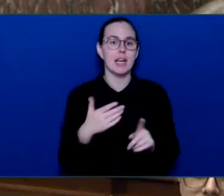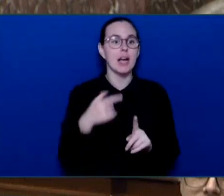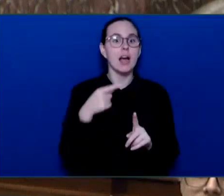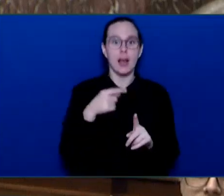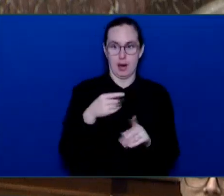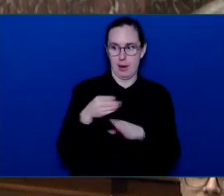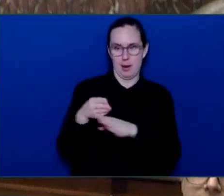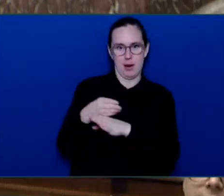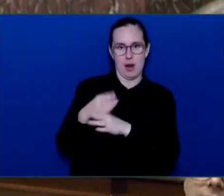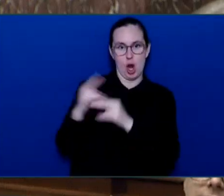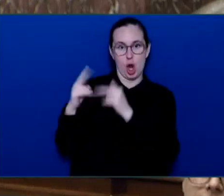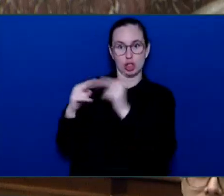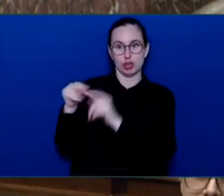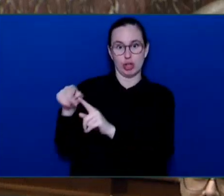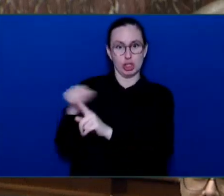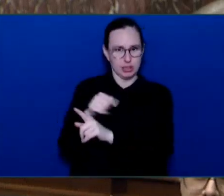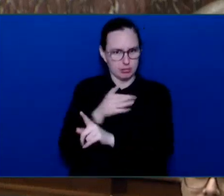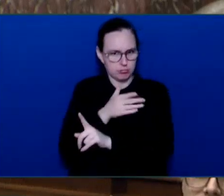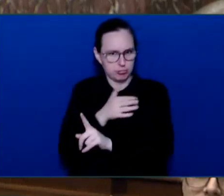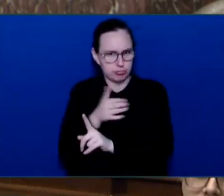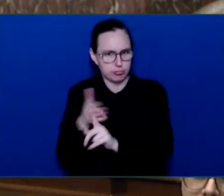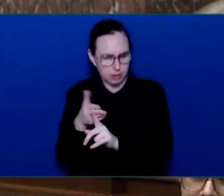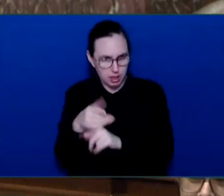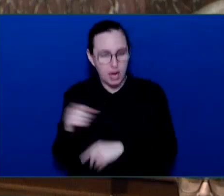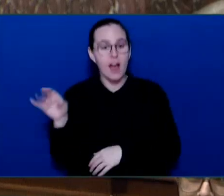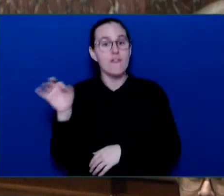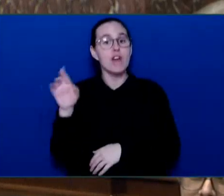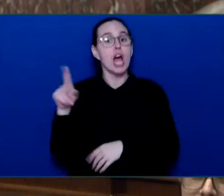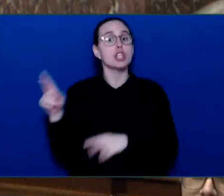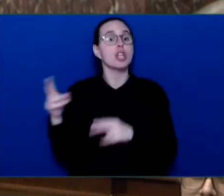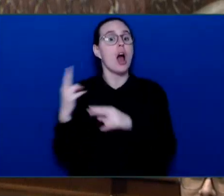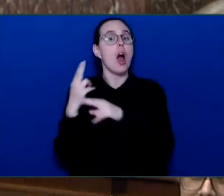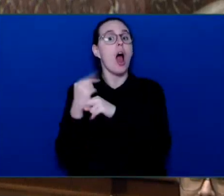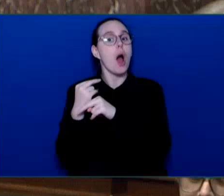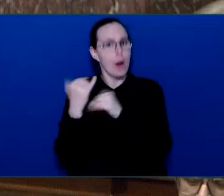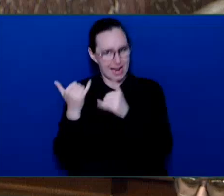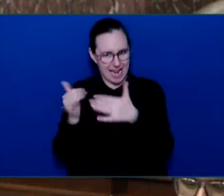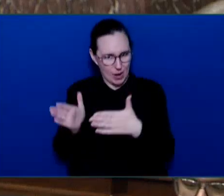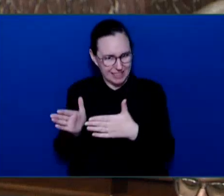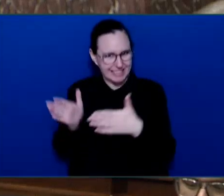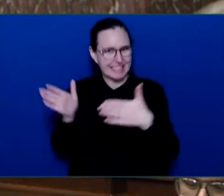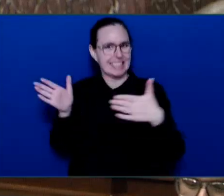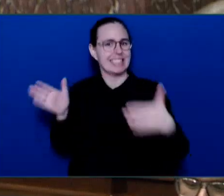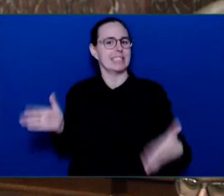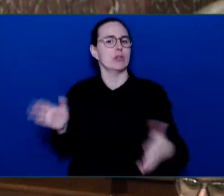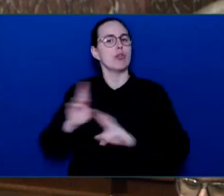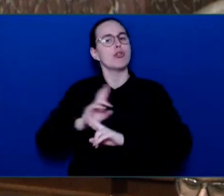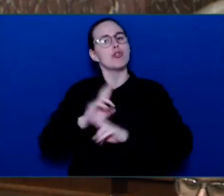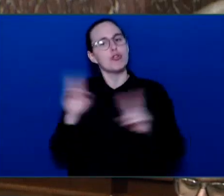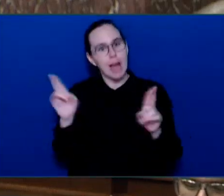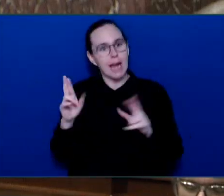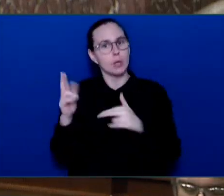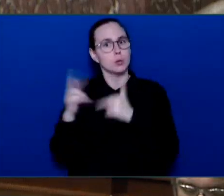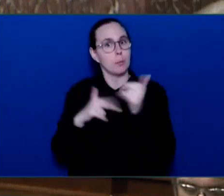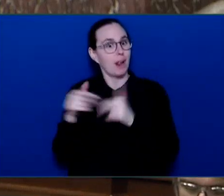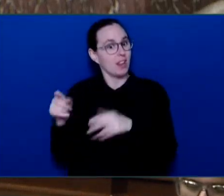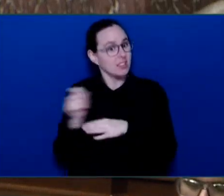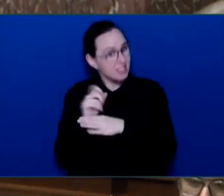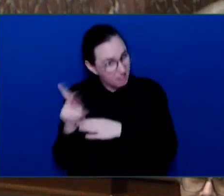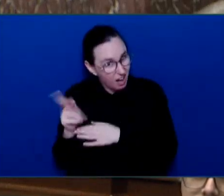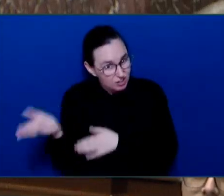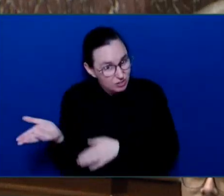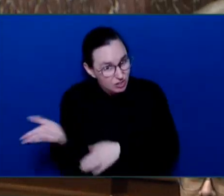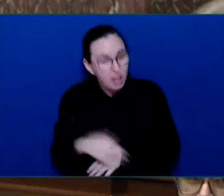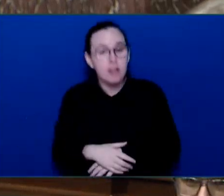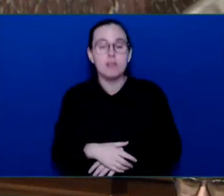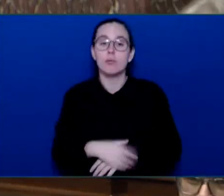the guide rails down on the new line. There are workers being hired on the project. We're in the advanced stages of an RFP process. This